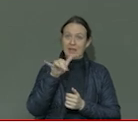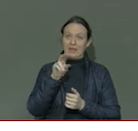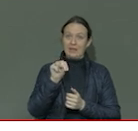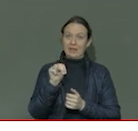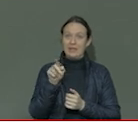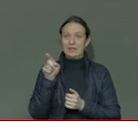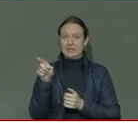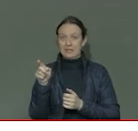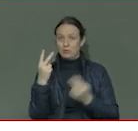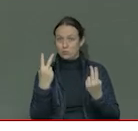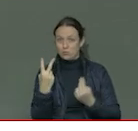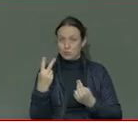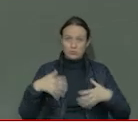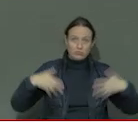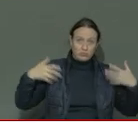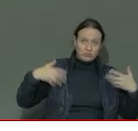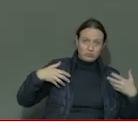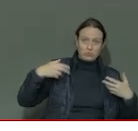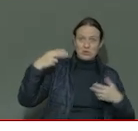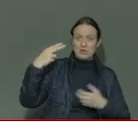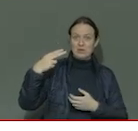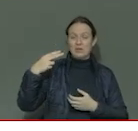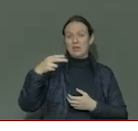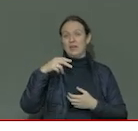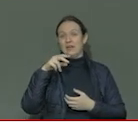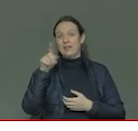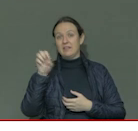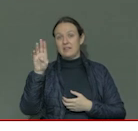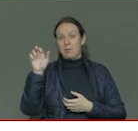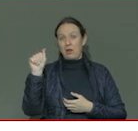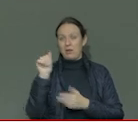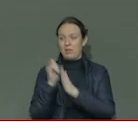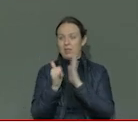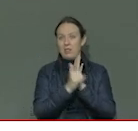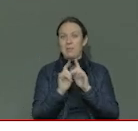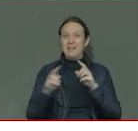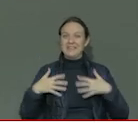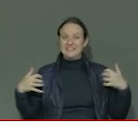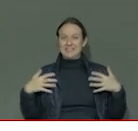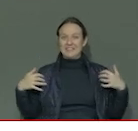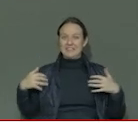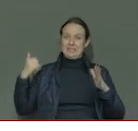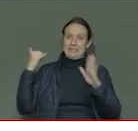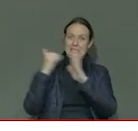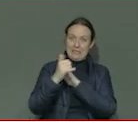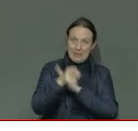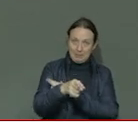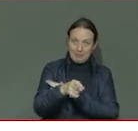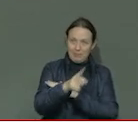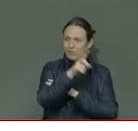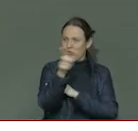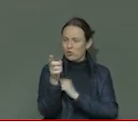zebra and Orange Juice, but it is Richard Parker who actually kills the hyena. Now, I know many of you watched the